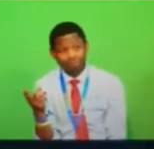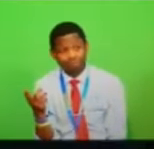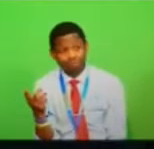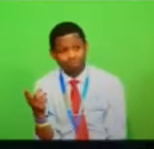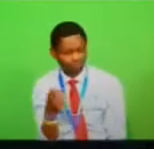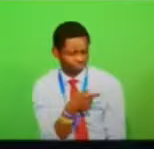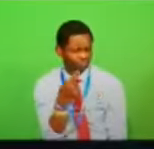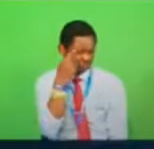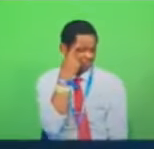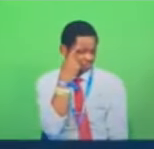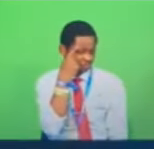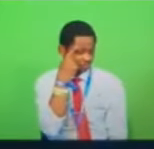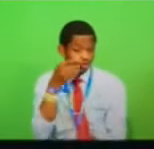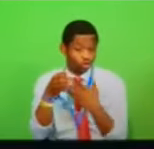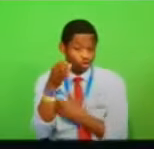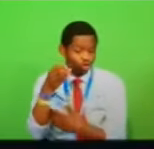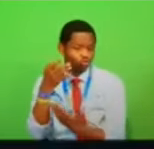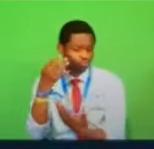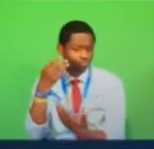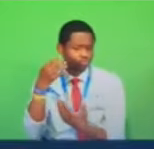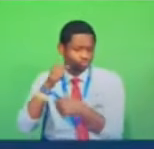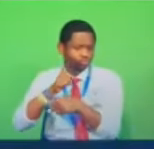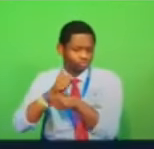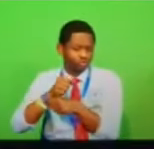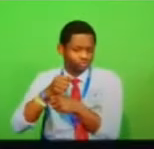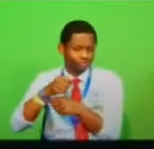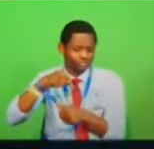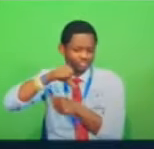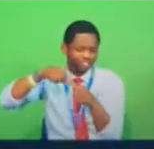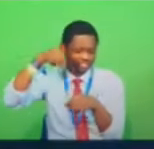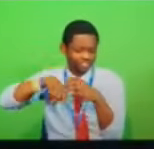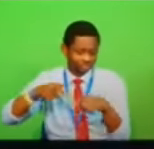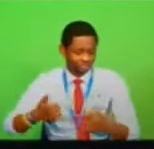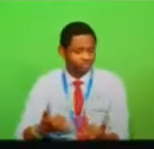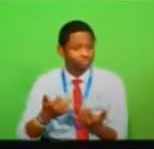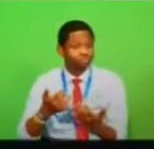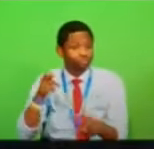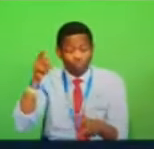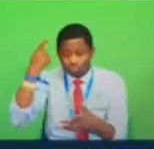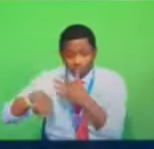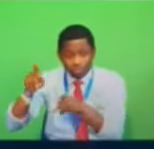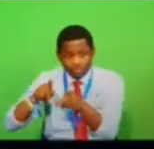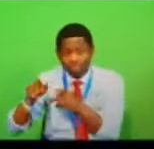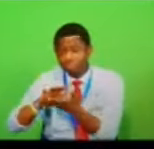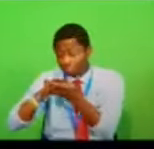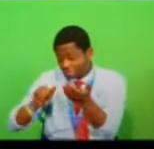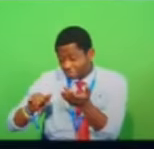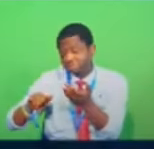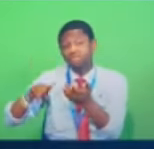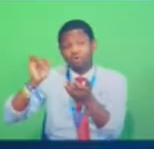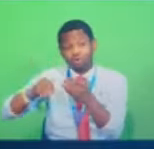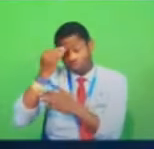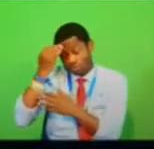But I think that God contextualizes. He works with the signs of the day. What the people of the day believes or